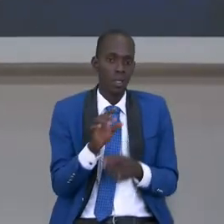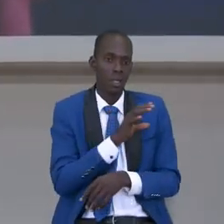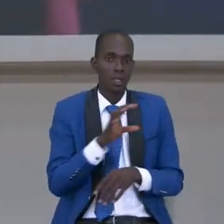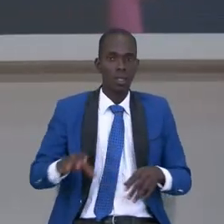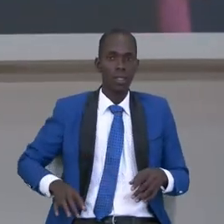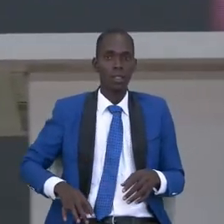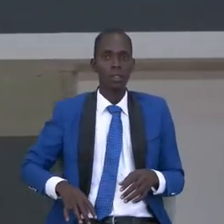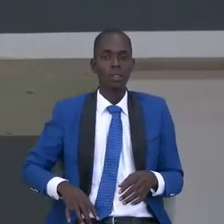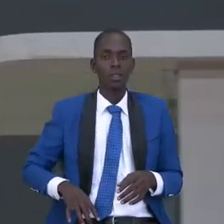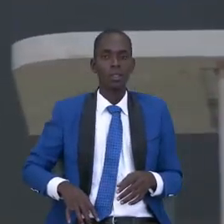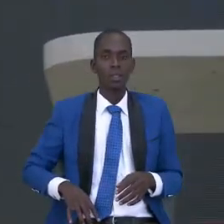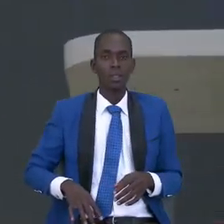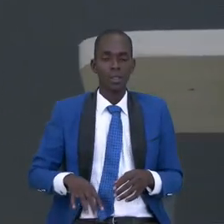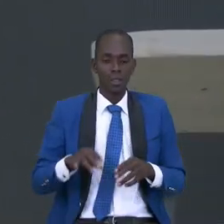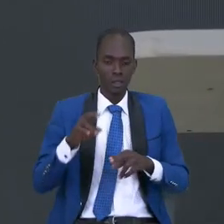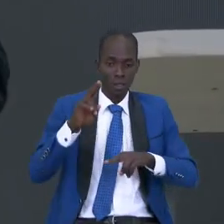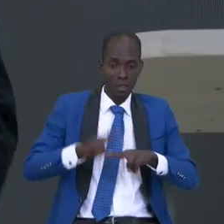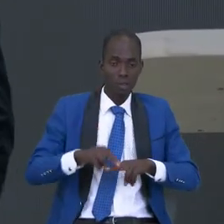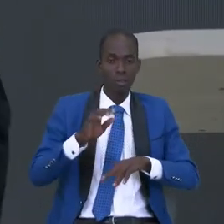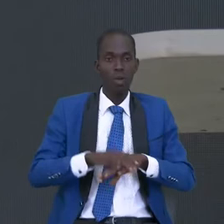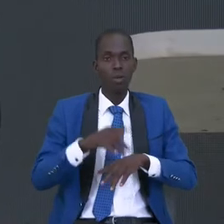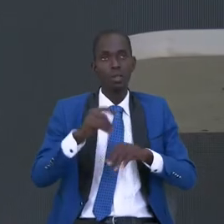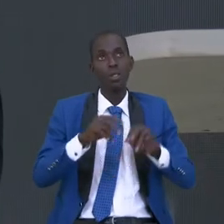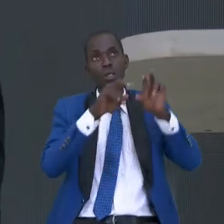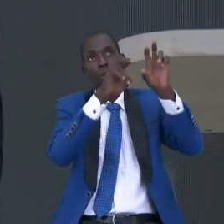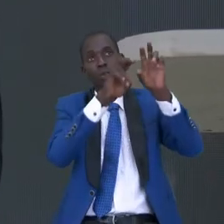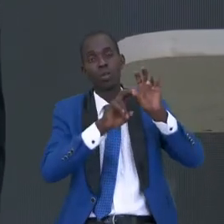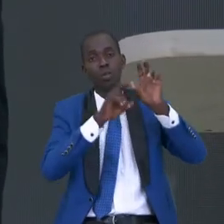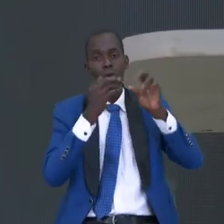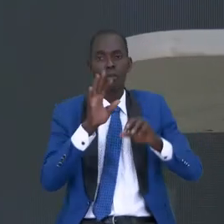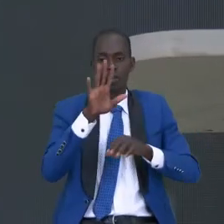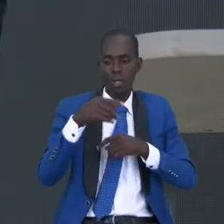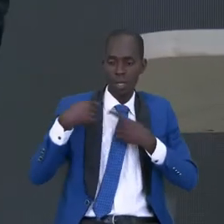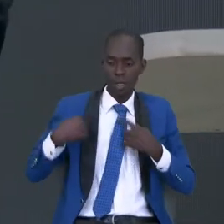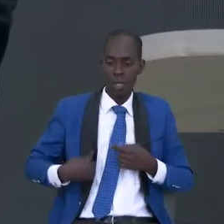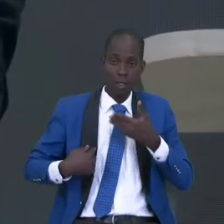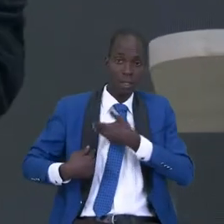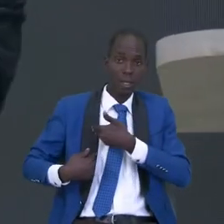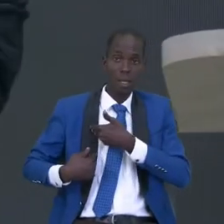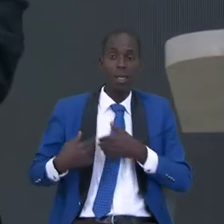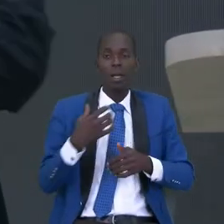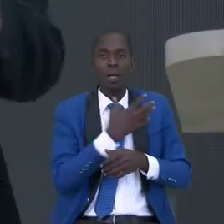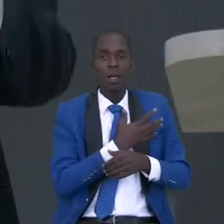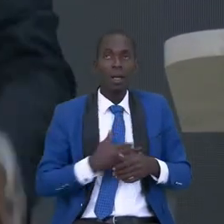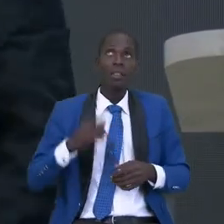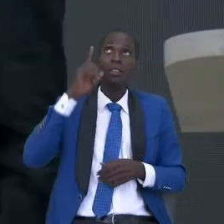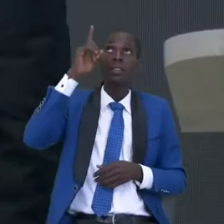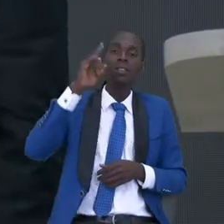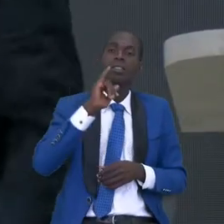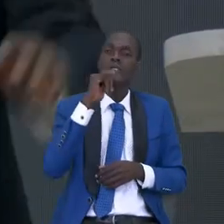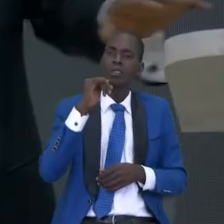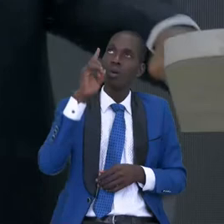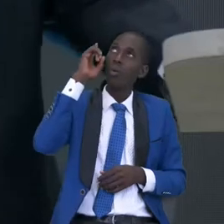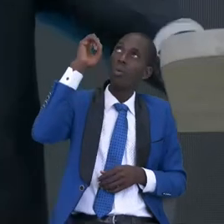Christ sits on the throne of your heart and is the one that makes all